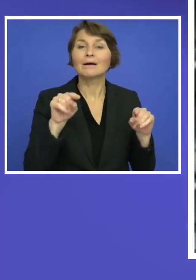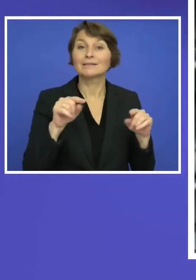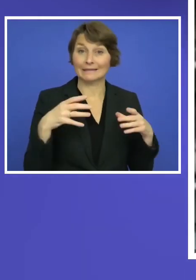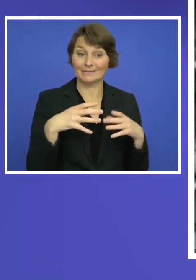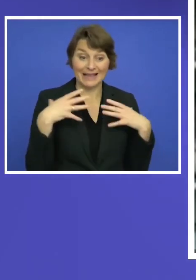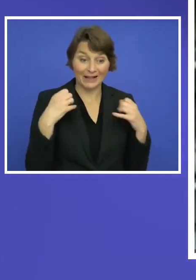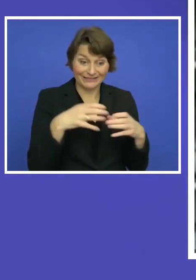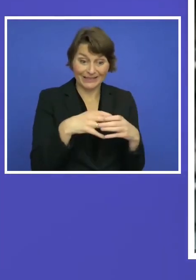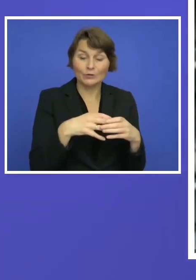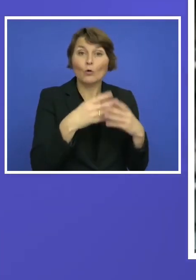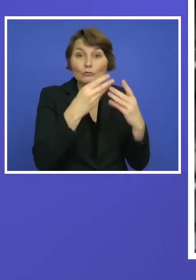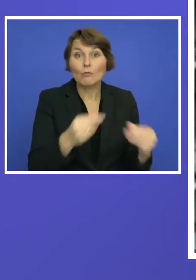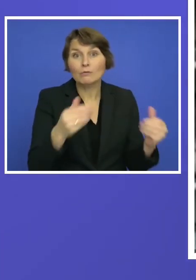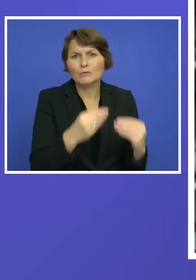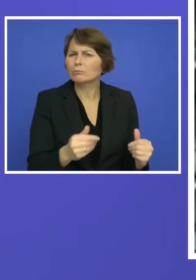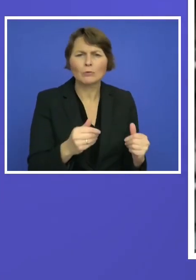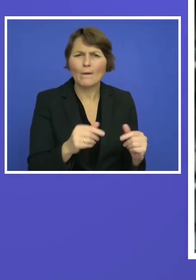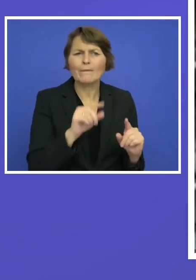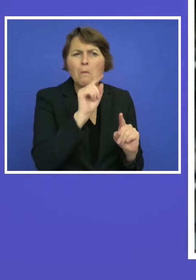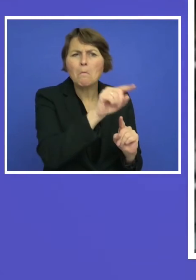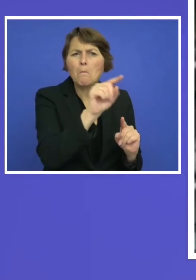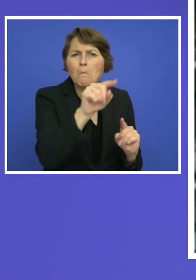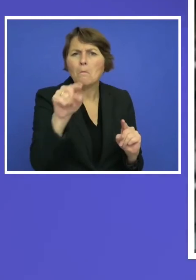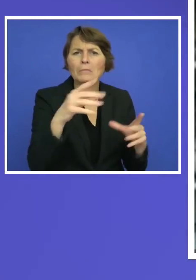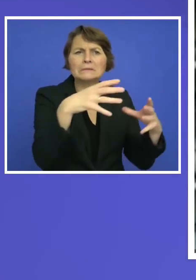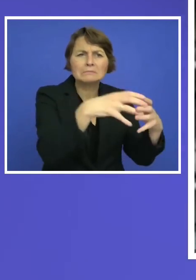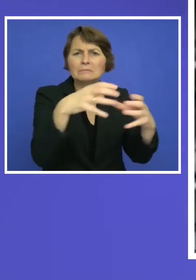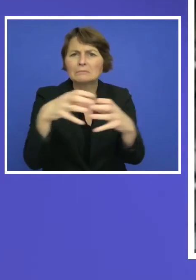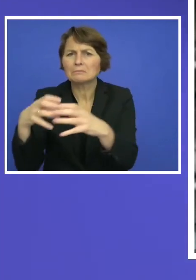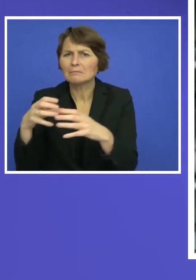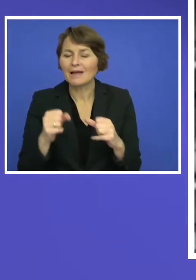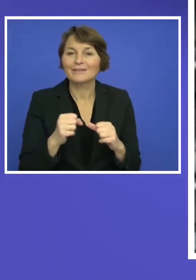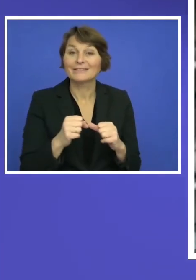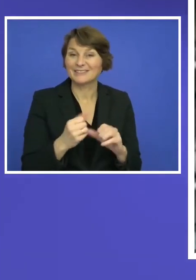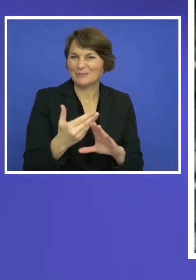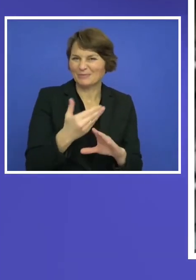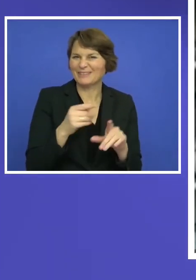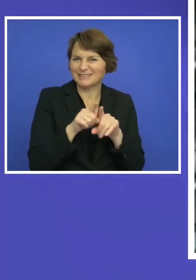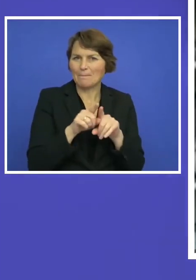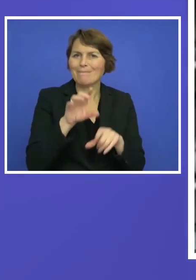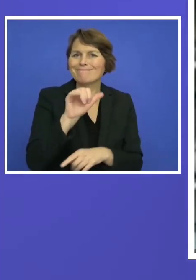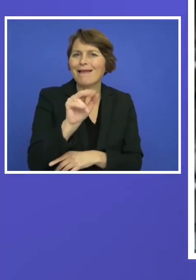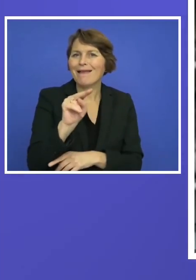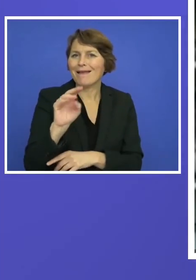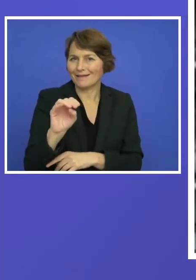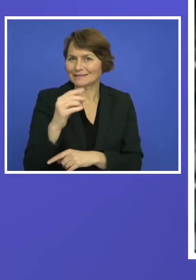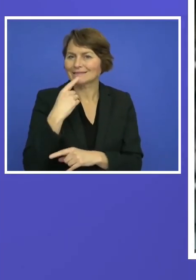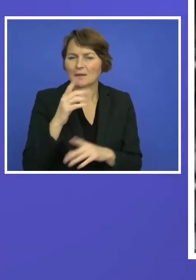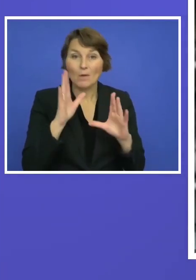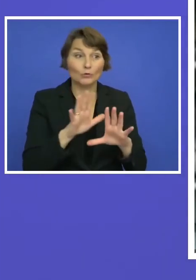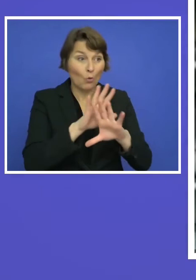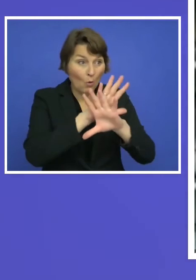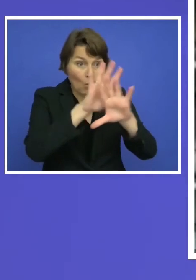It's as Anne said, we have to fix the whole system. We have to fix